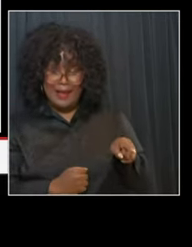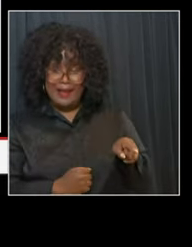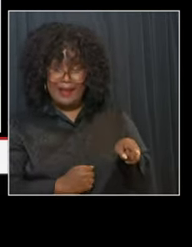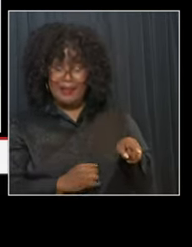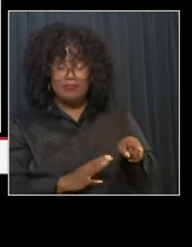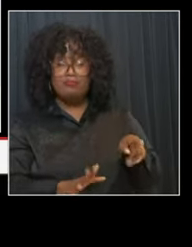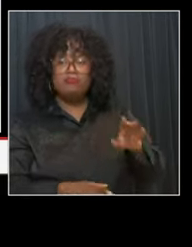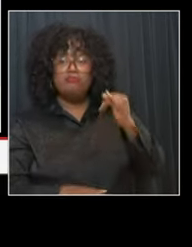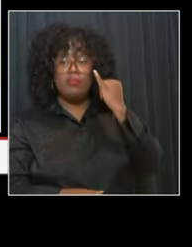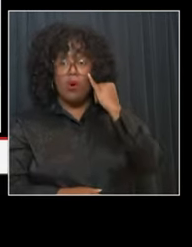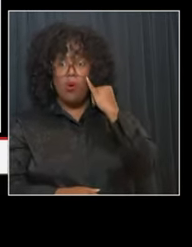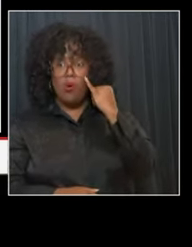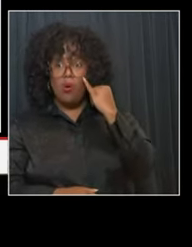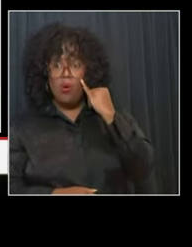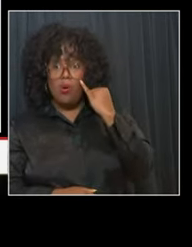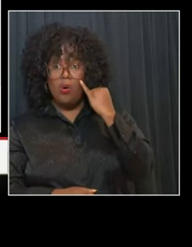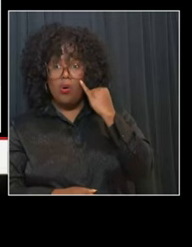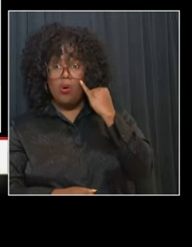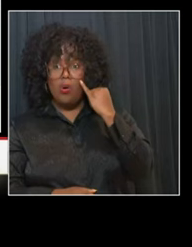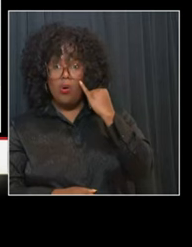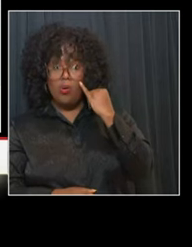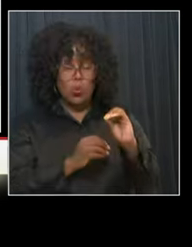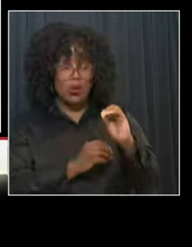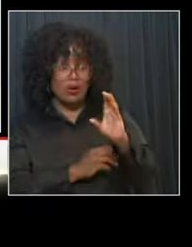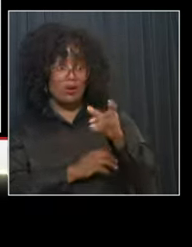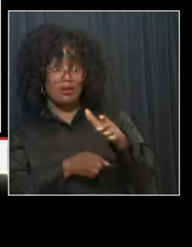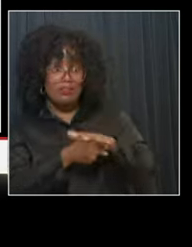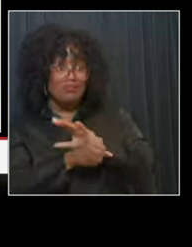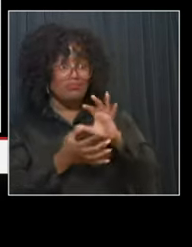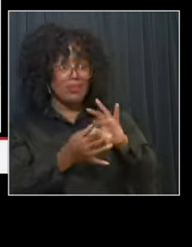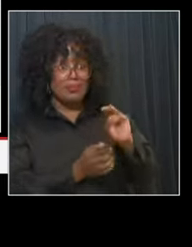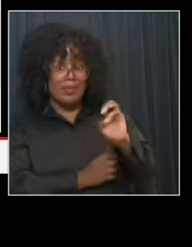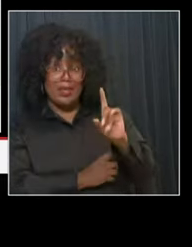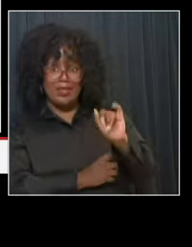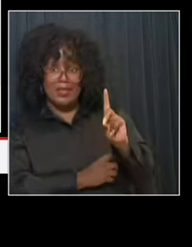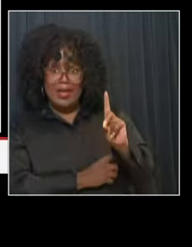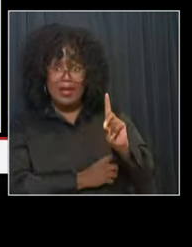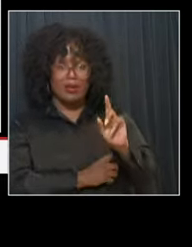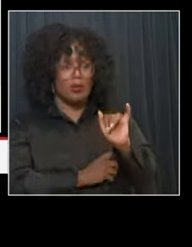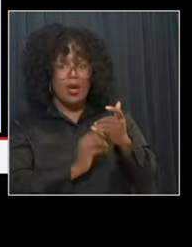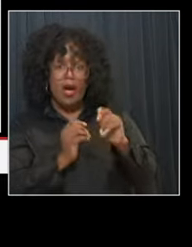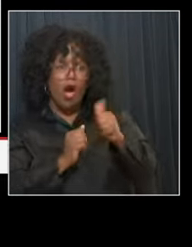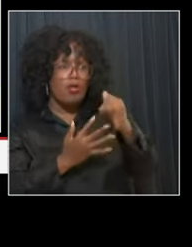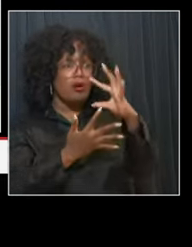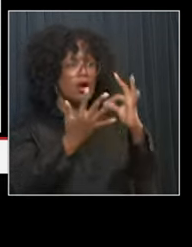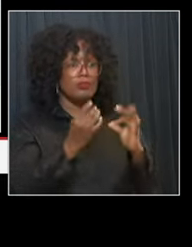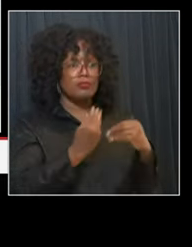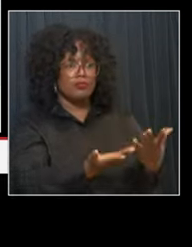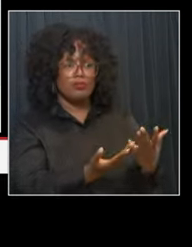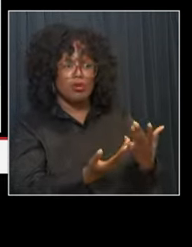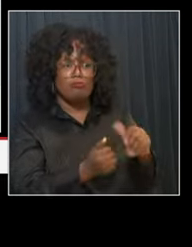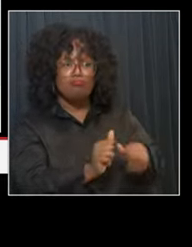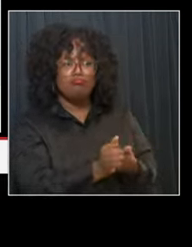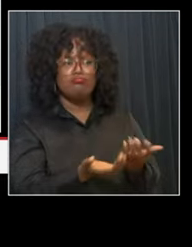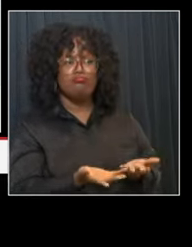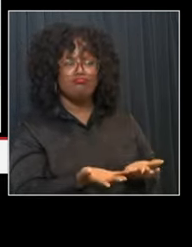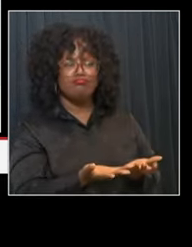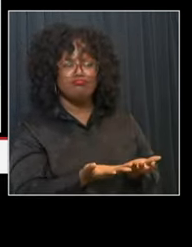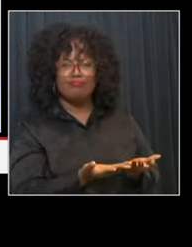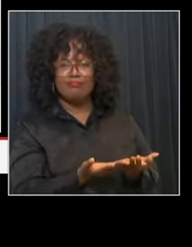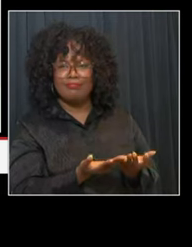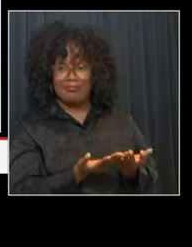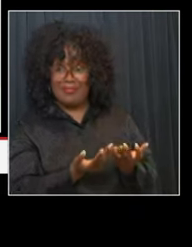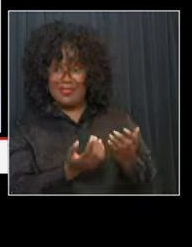lose coverage under Medicaid. This will help us address the $82 million spending